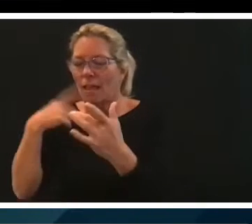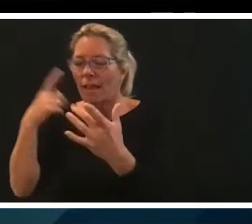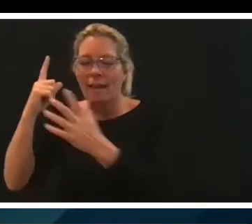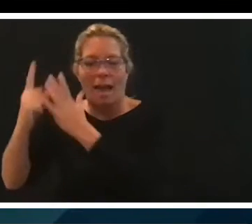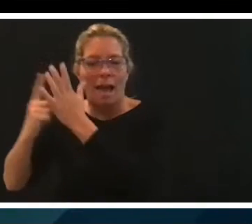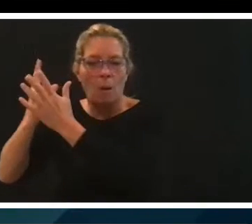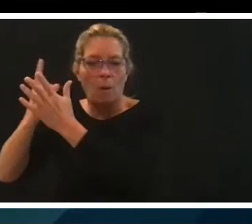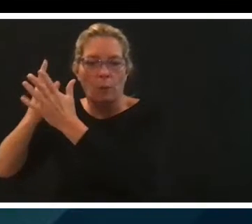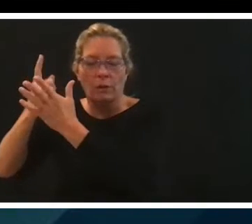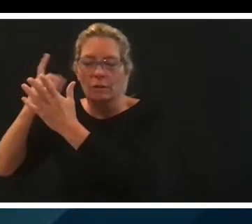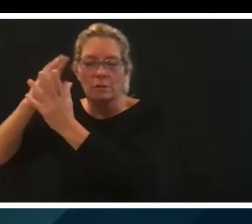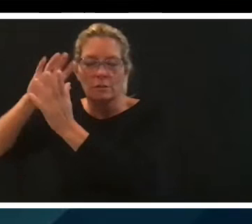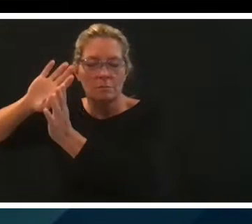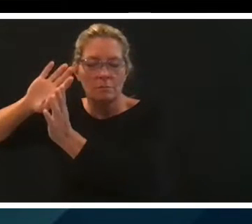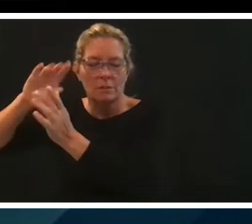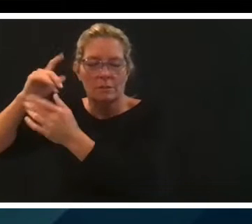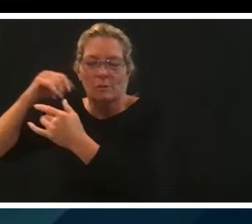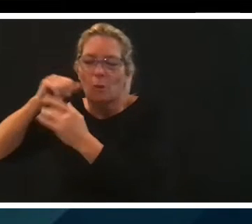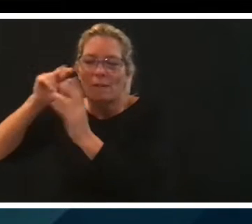life?